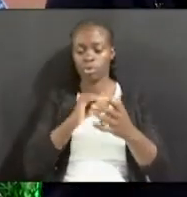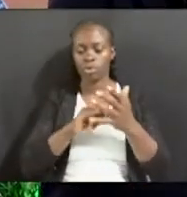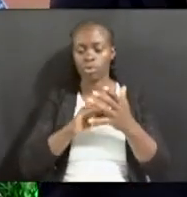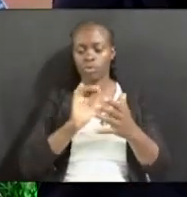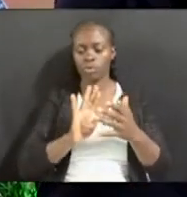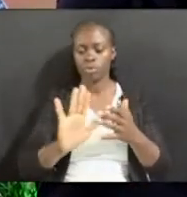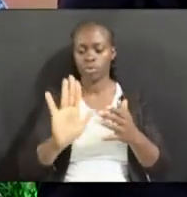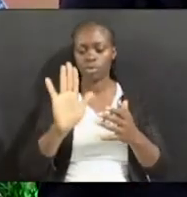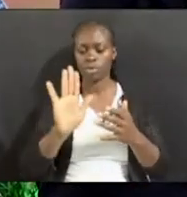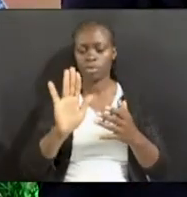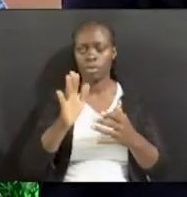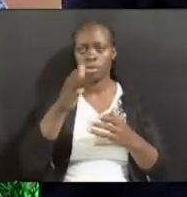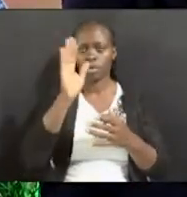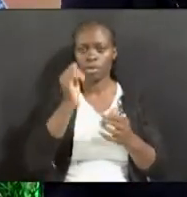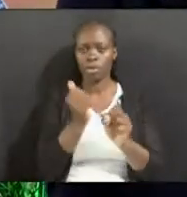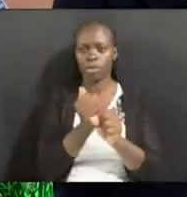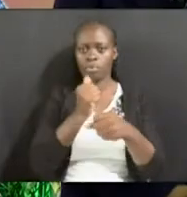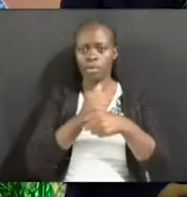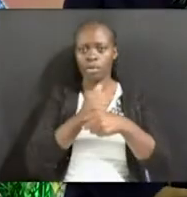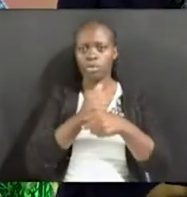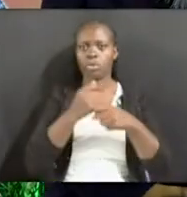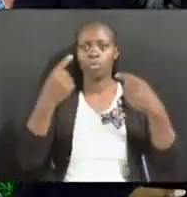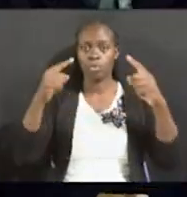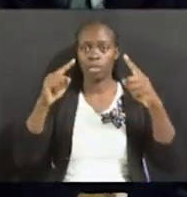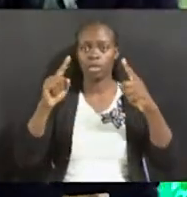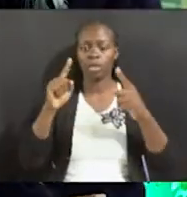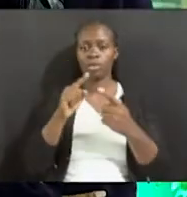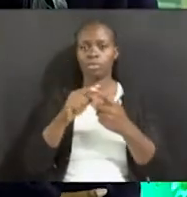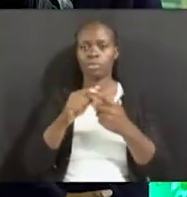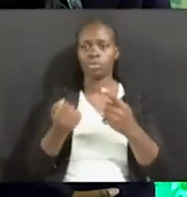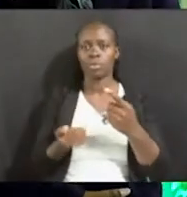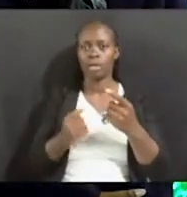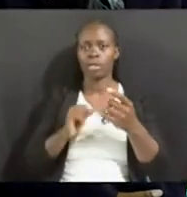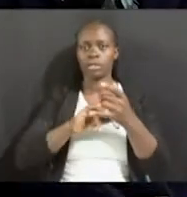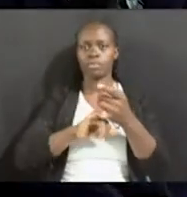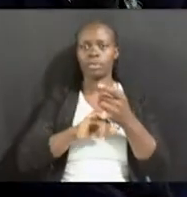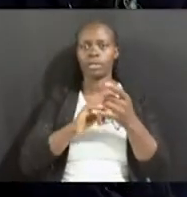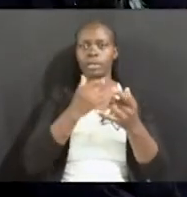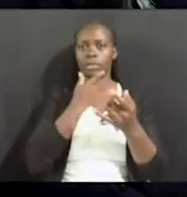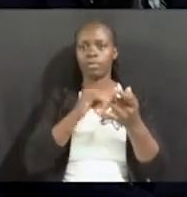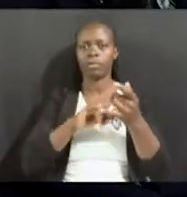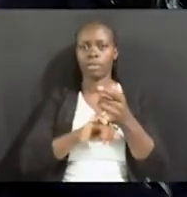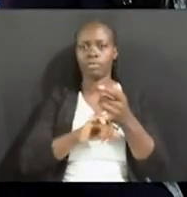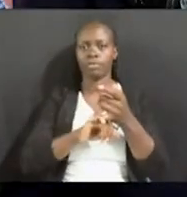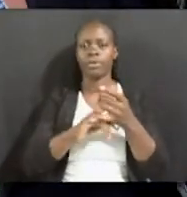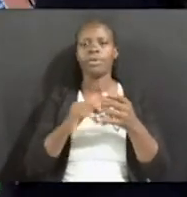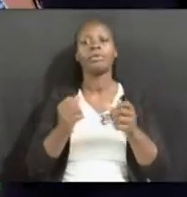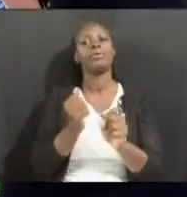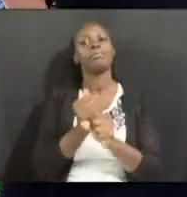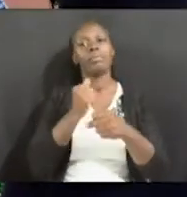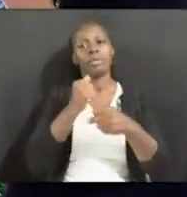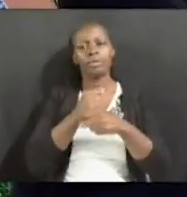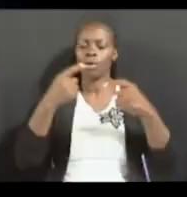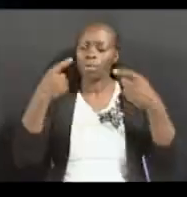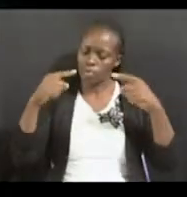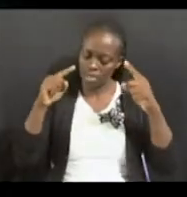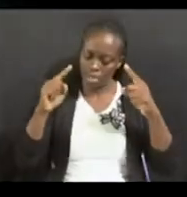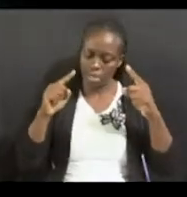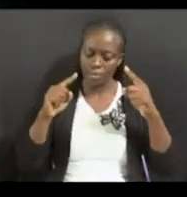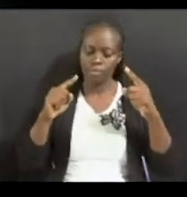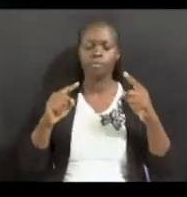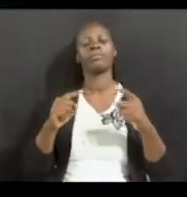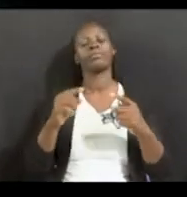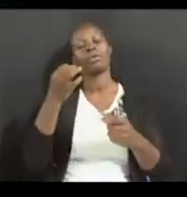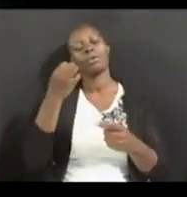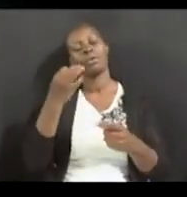may make you a champion to your husband. That God may make you a champion of faith to the community where you come from. You